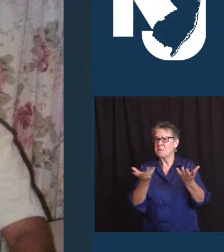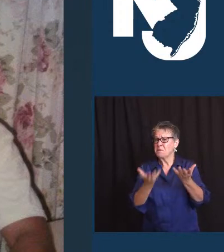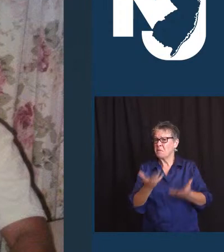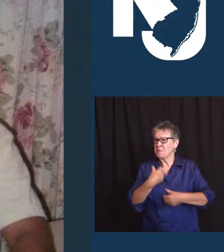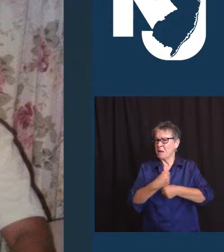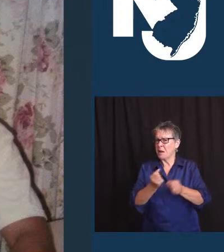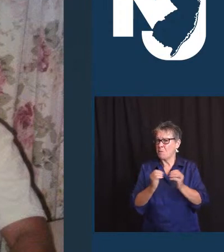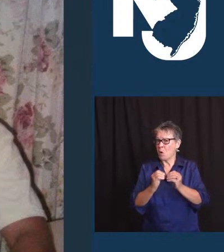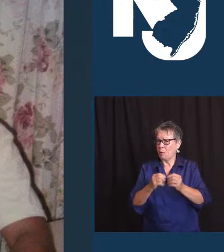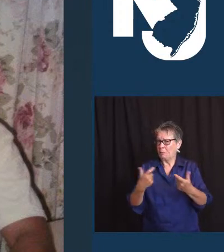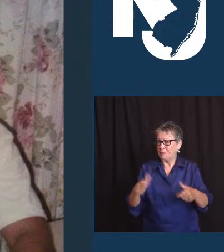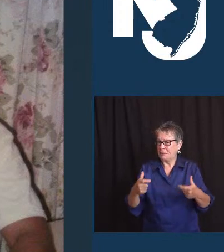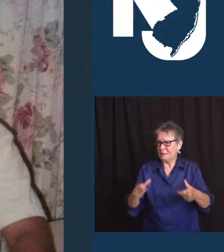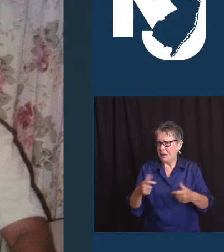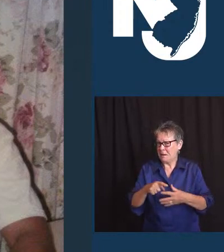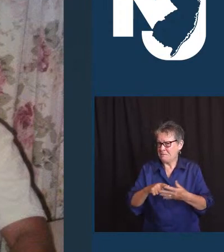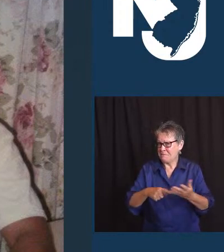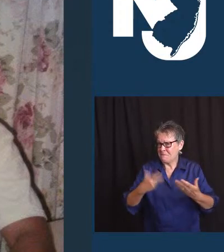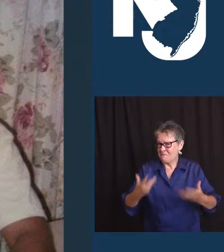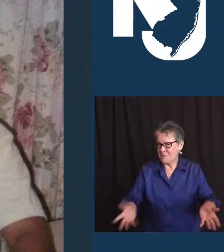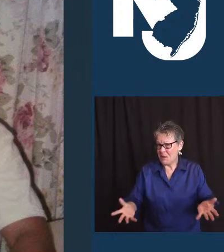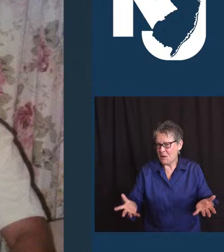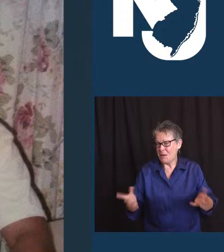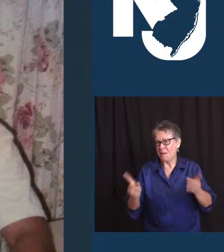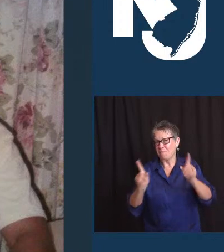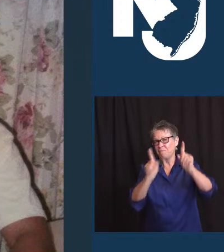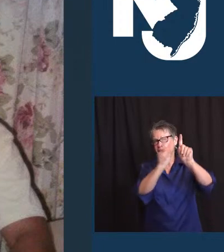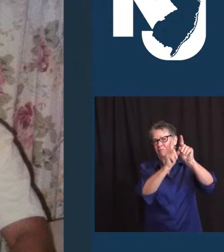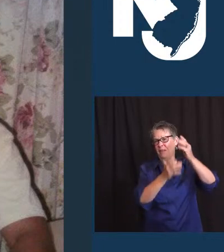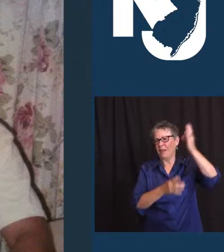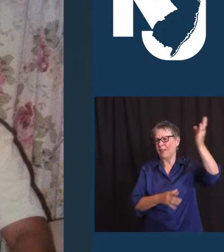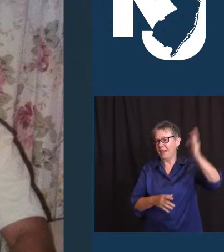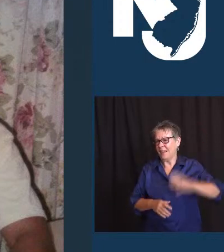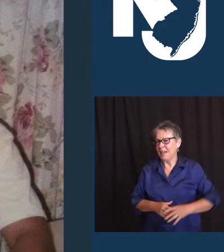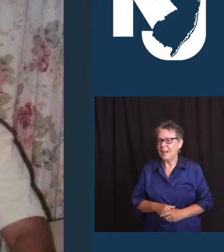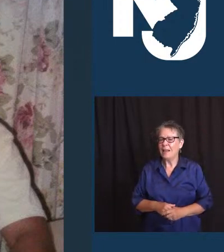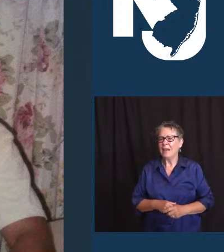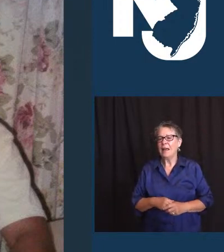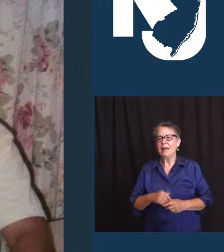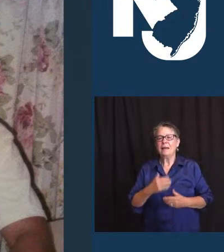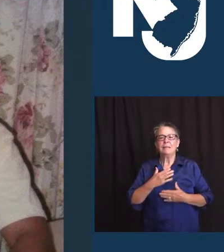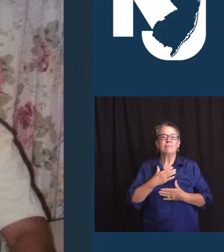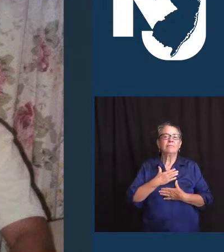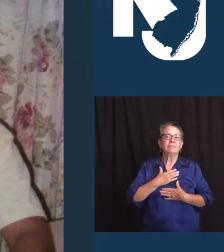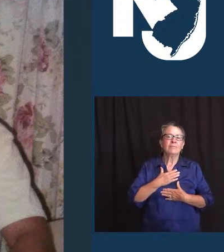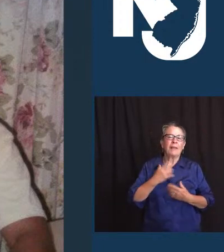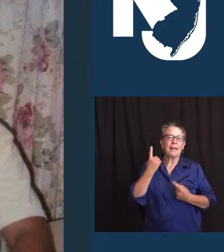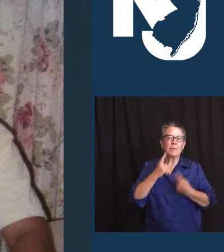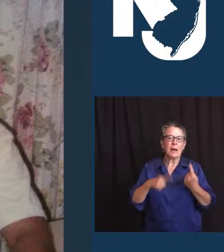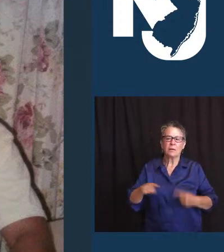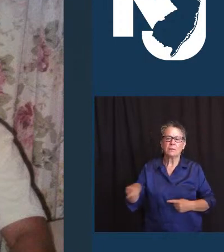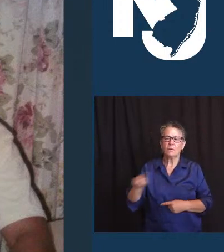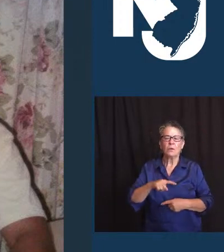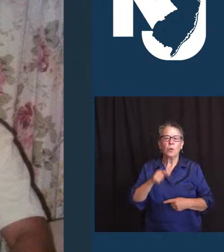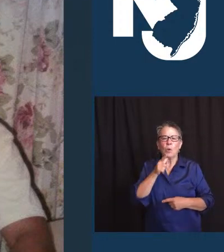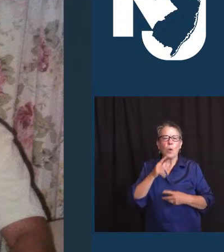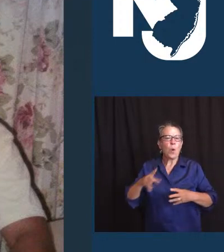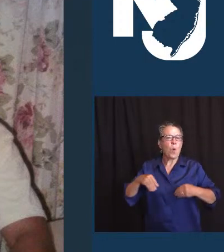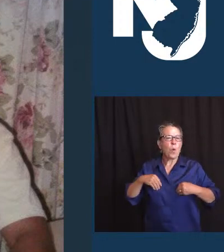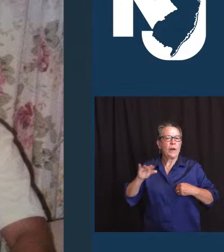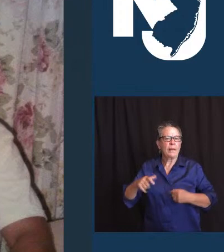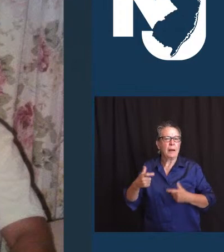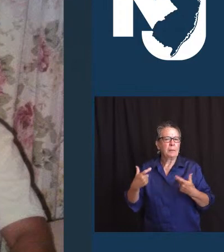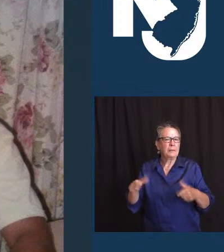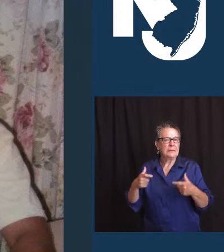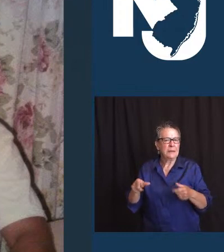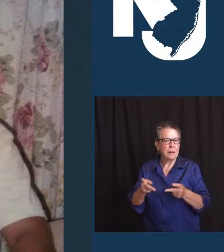but also with the Masiris family, who owns Linwood Pizza and who organized a successful GoFundMe campaign to